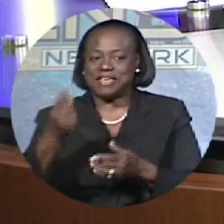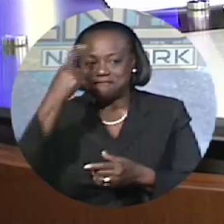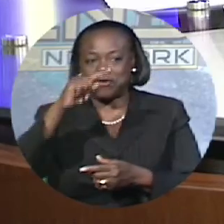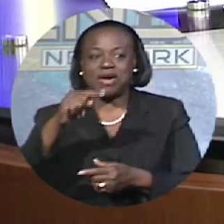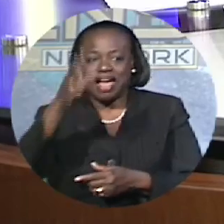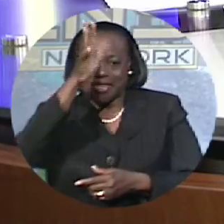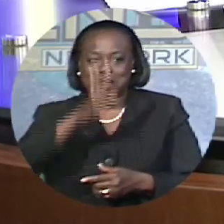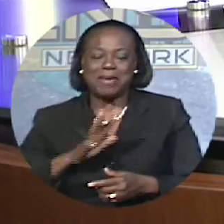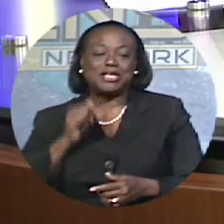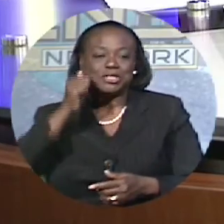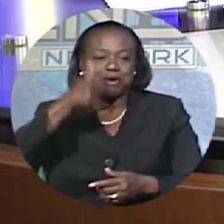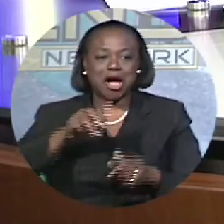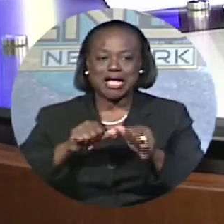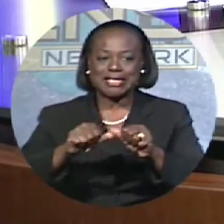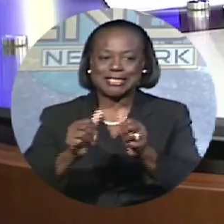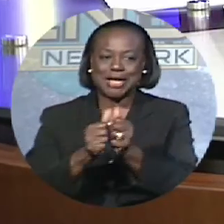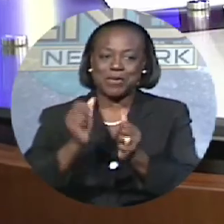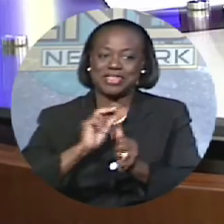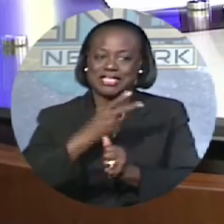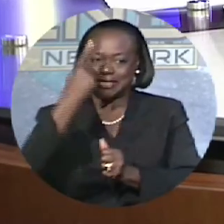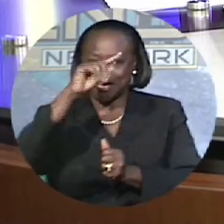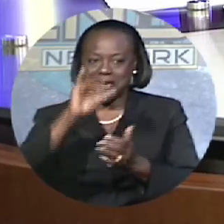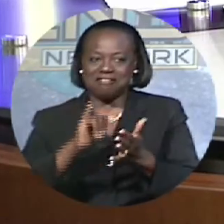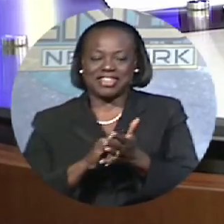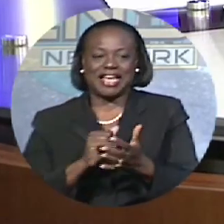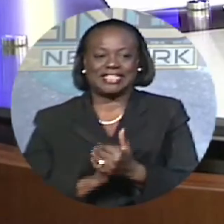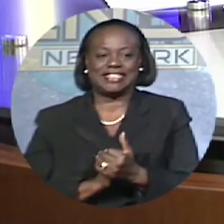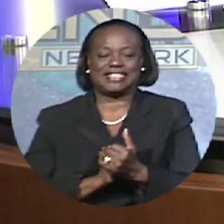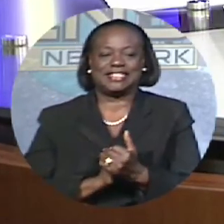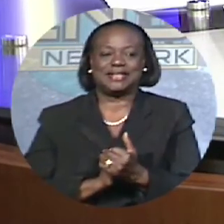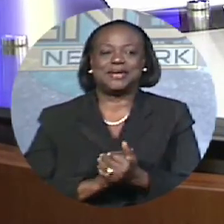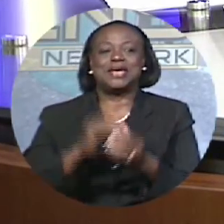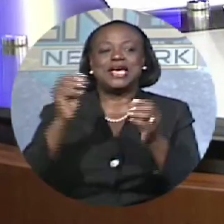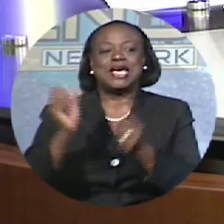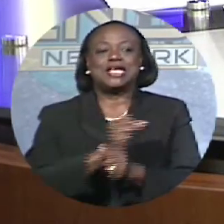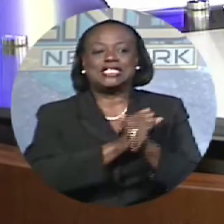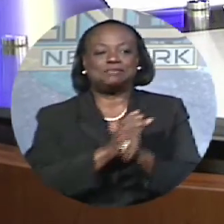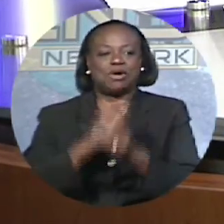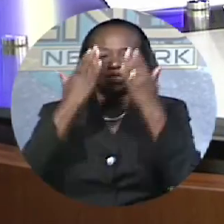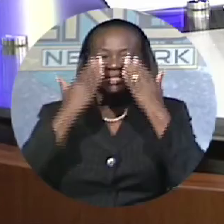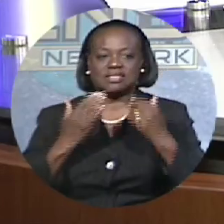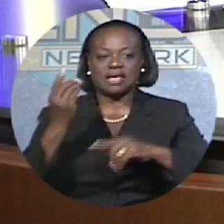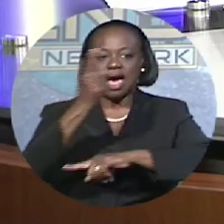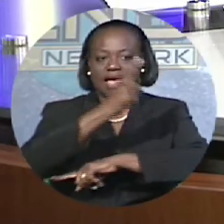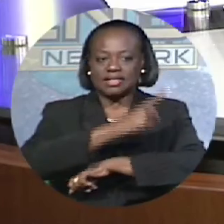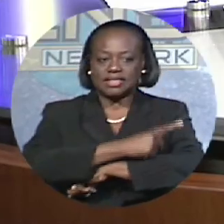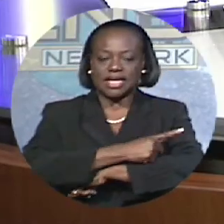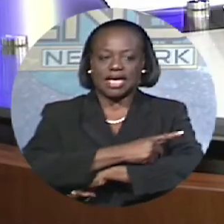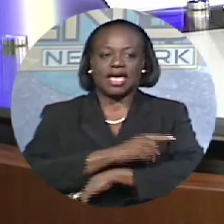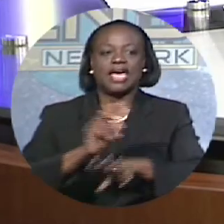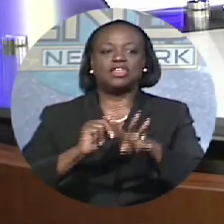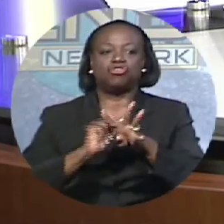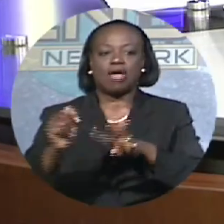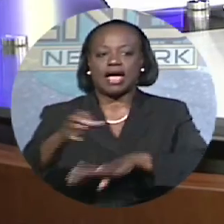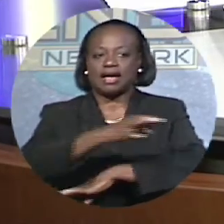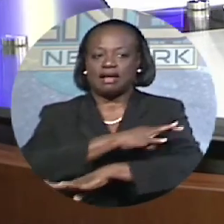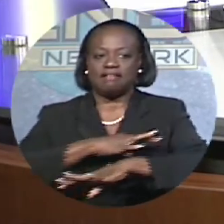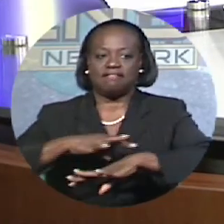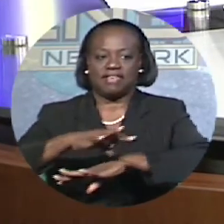tomorrow. So be sure and stay tuned for that. All right. All up next in sports, a sad day in the track and field arena. We'll explain.